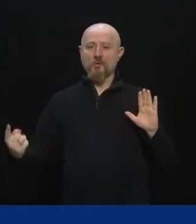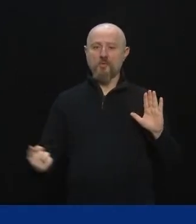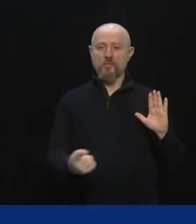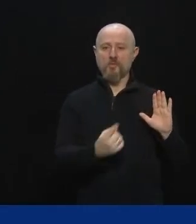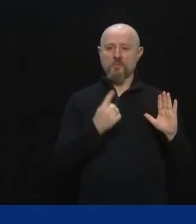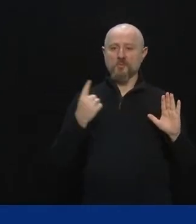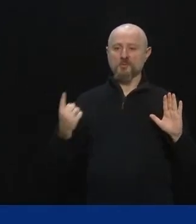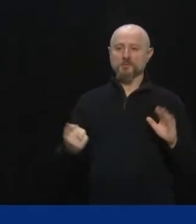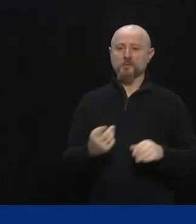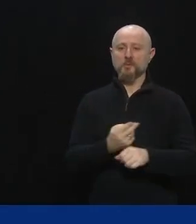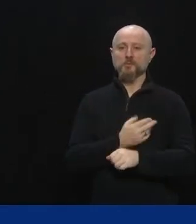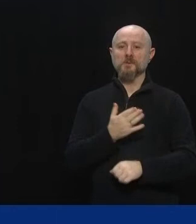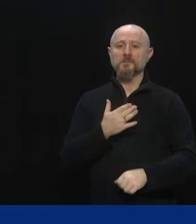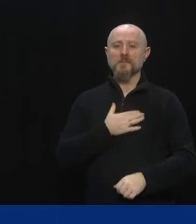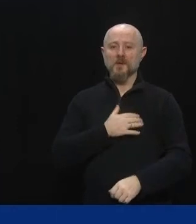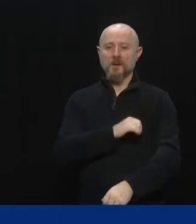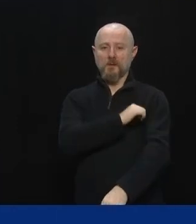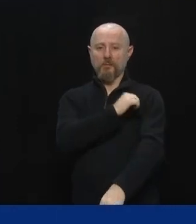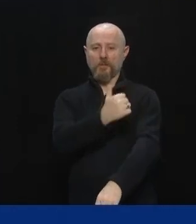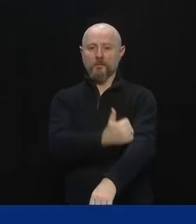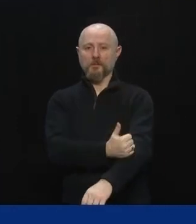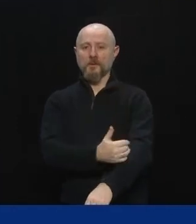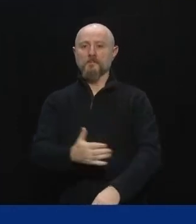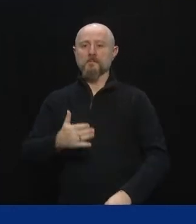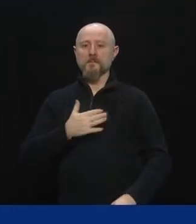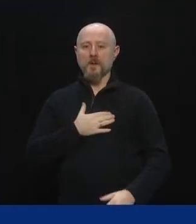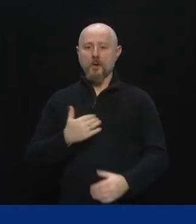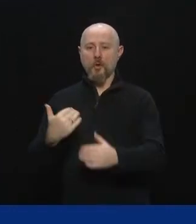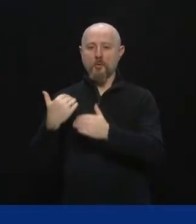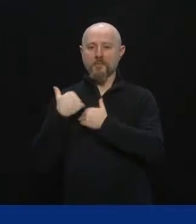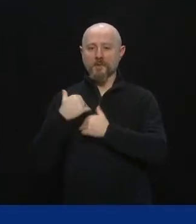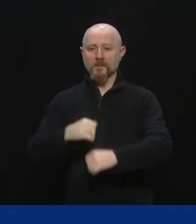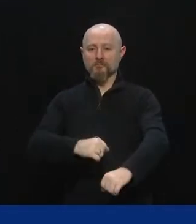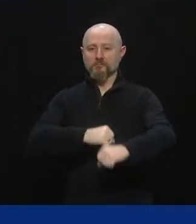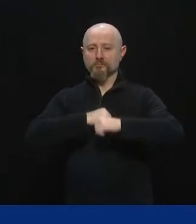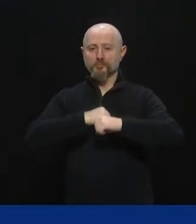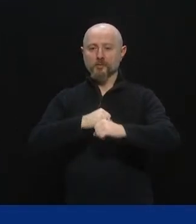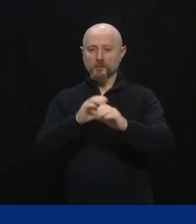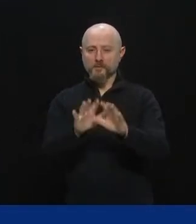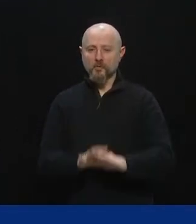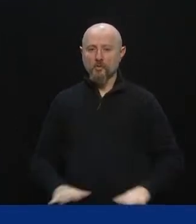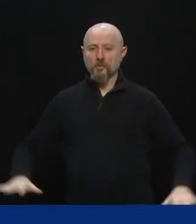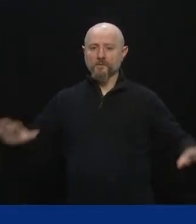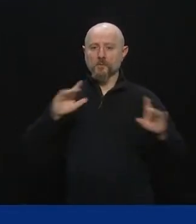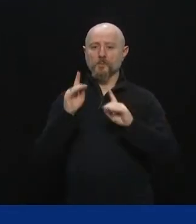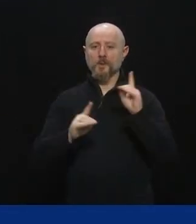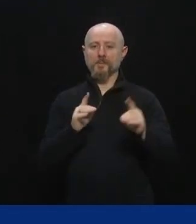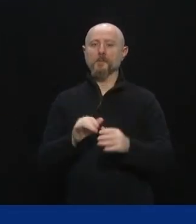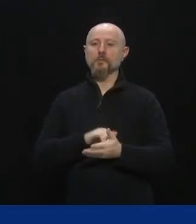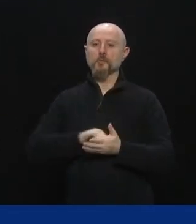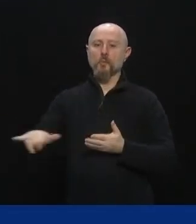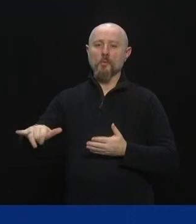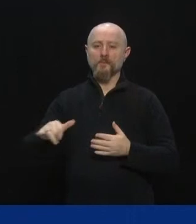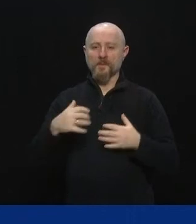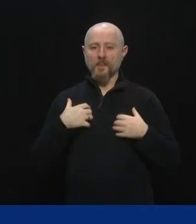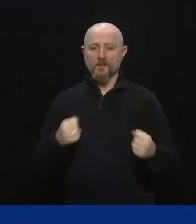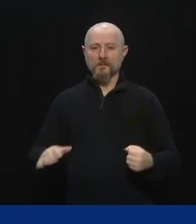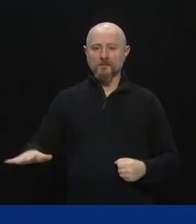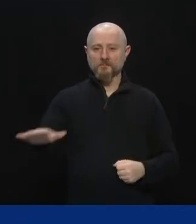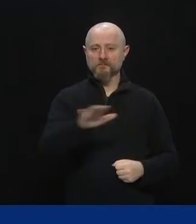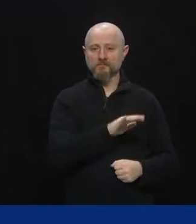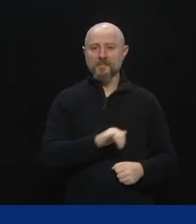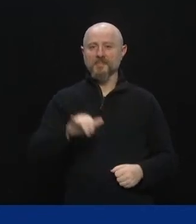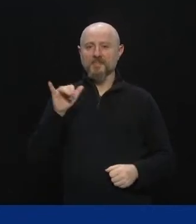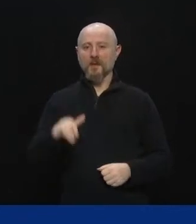authority and obligation to protect the health of the people of this state. That is what allowed us to